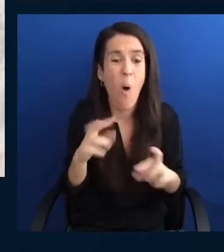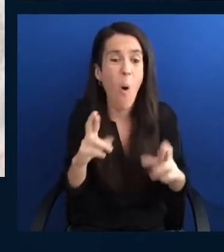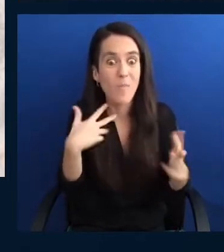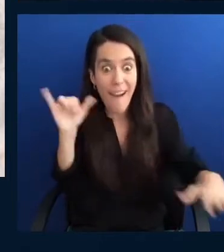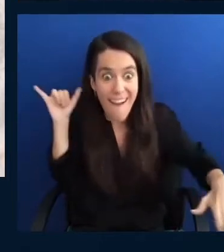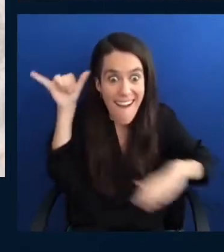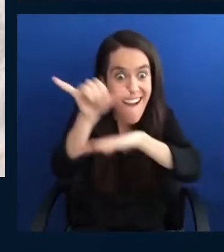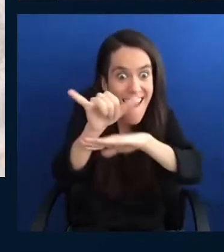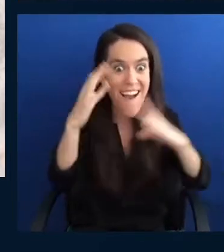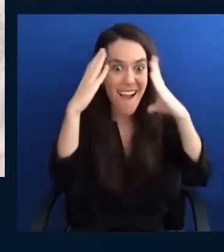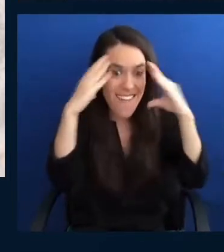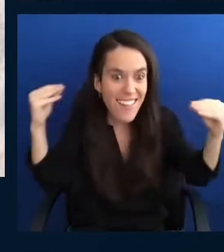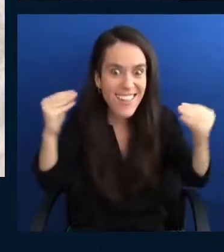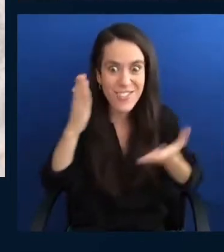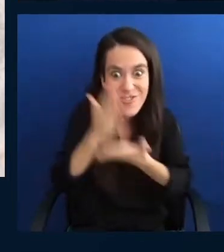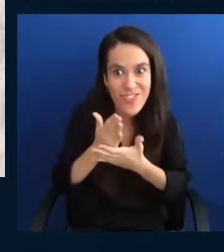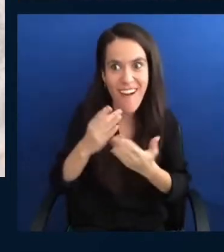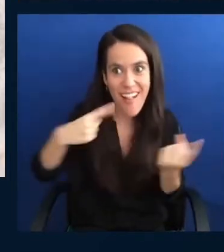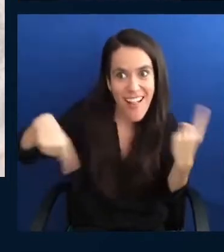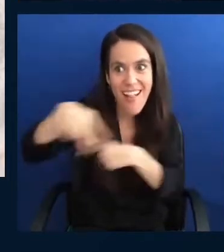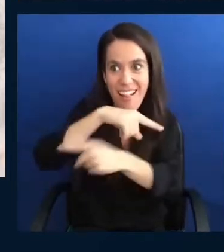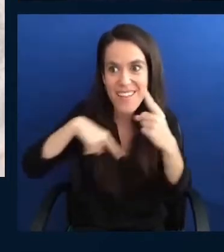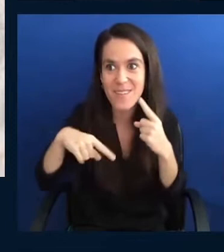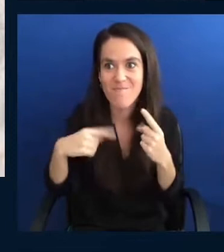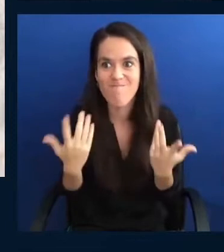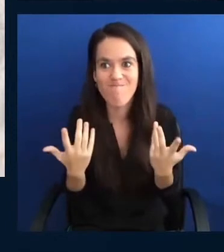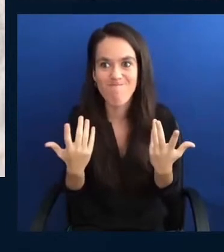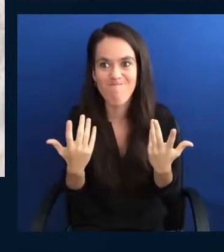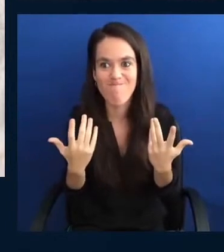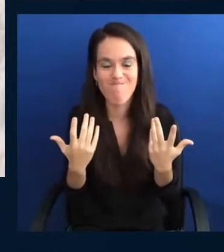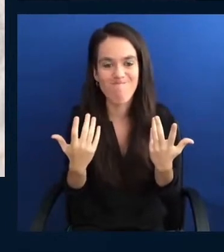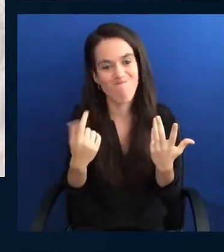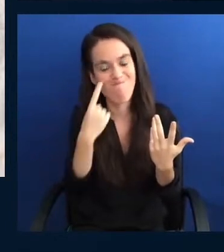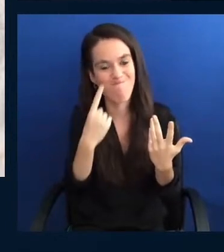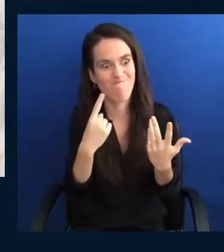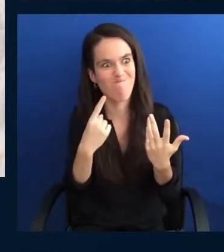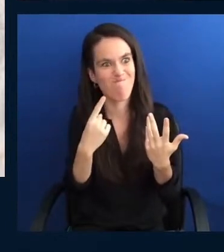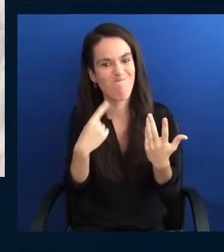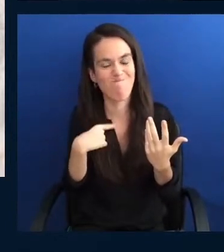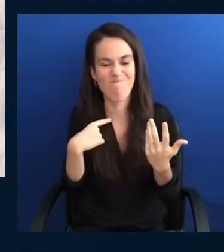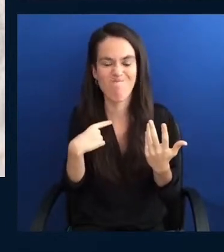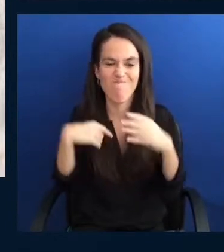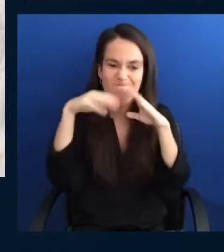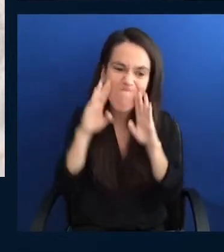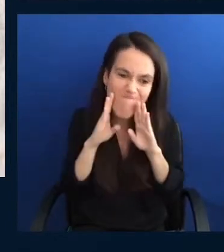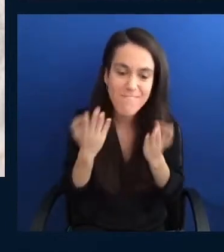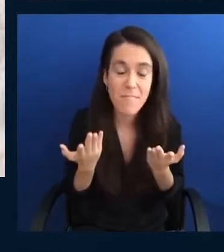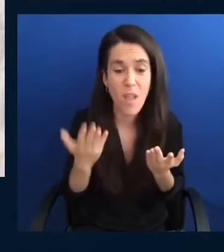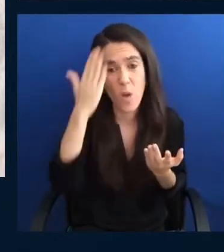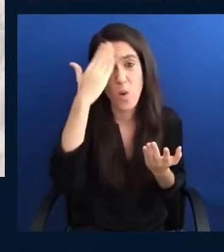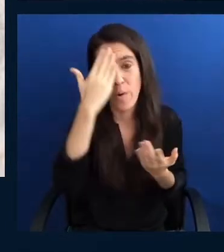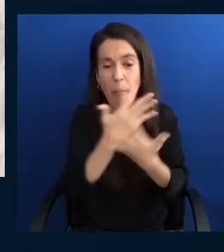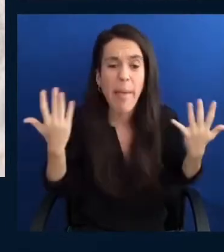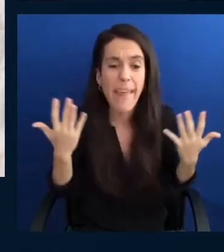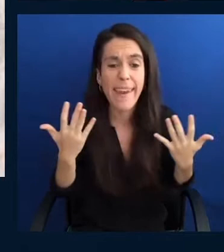event, and we canceled Code Garden this year. It was a big bummer for all of us. And I know that most of us are hit some